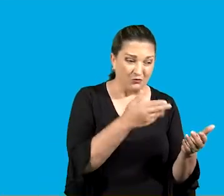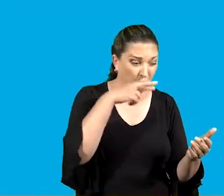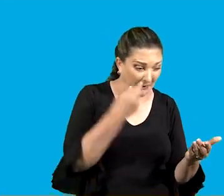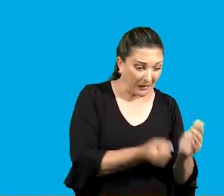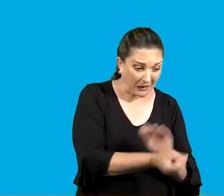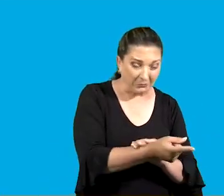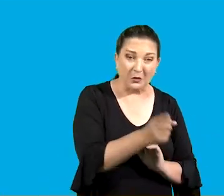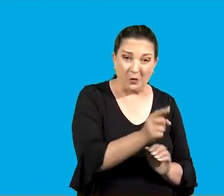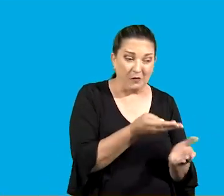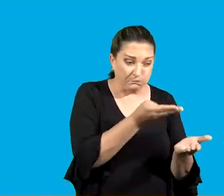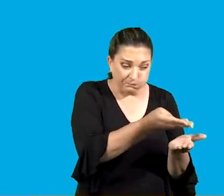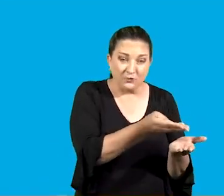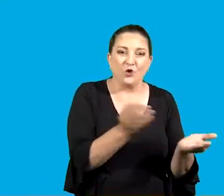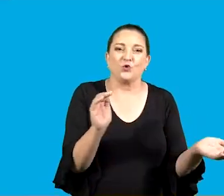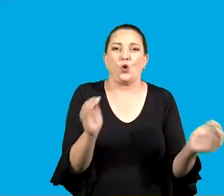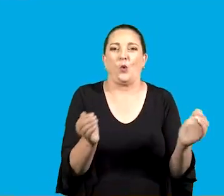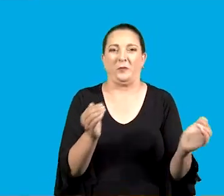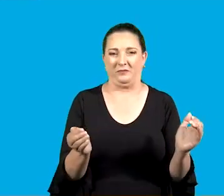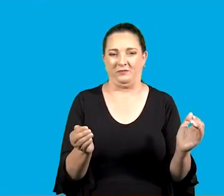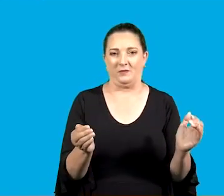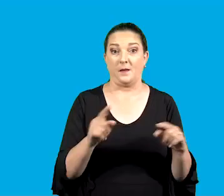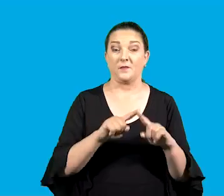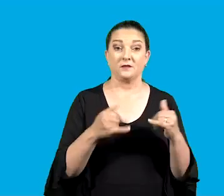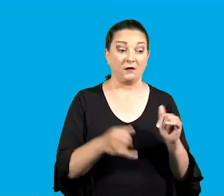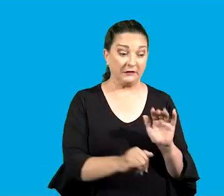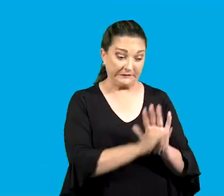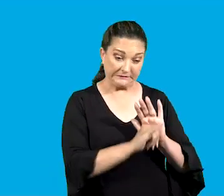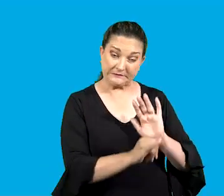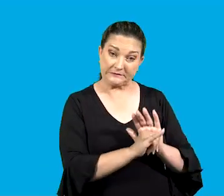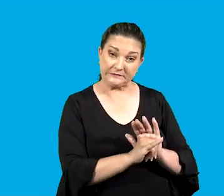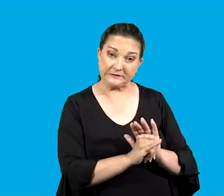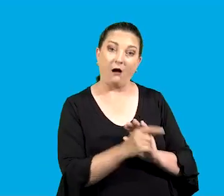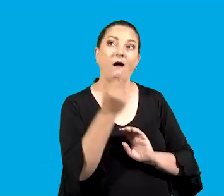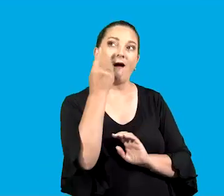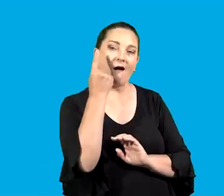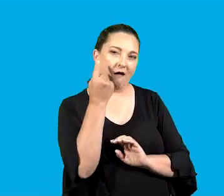has really happened now. It involves identifying and